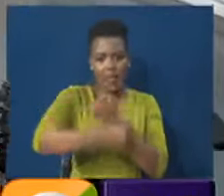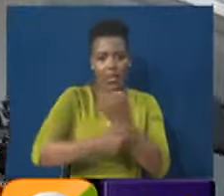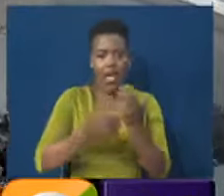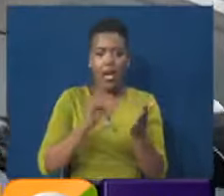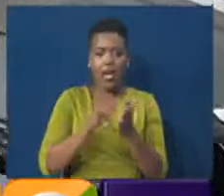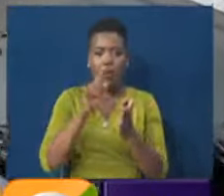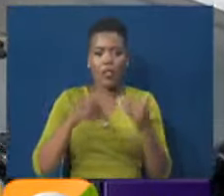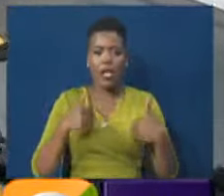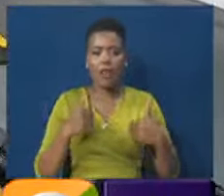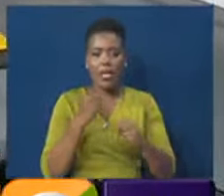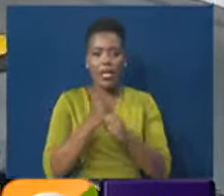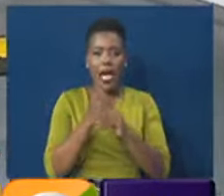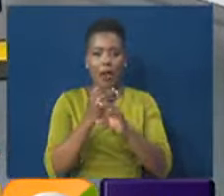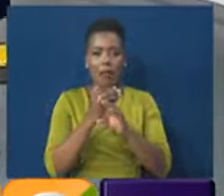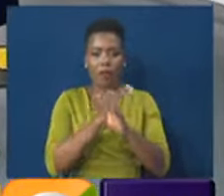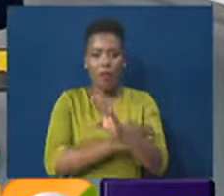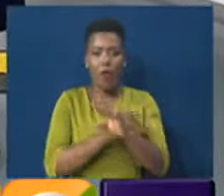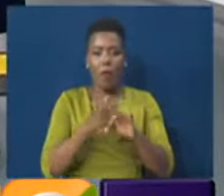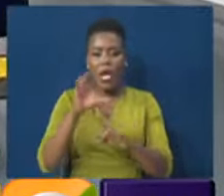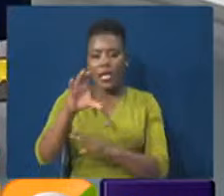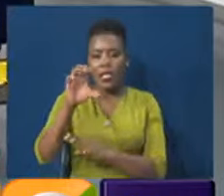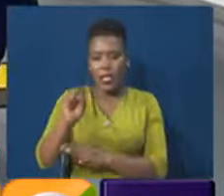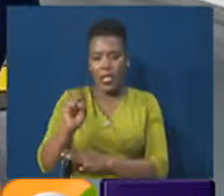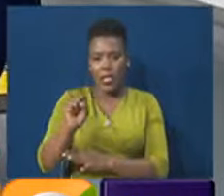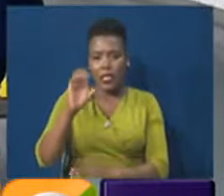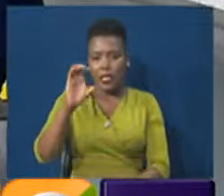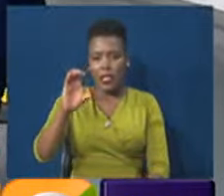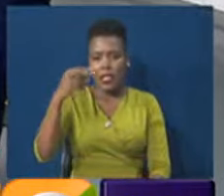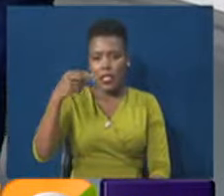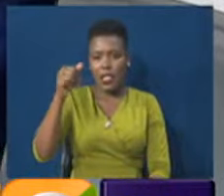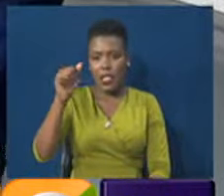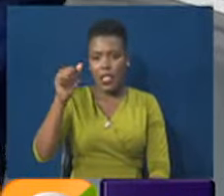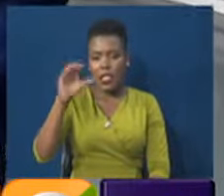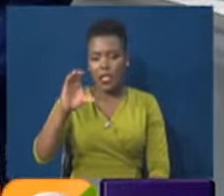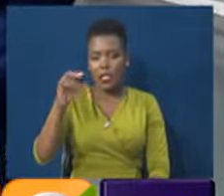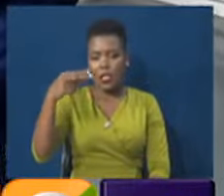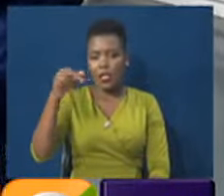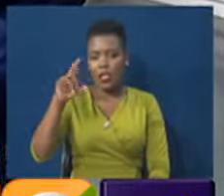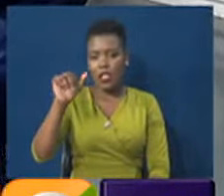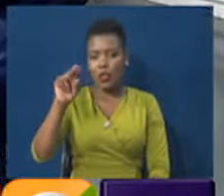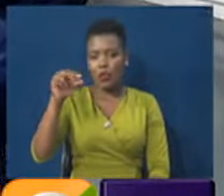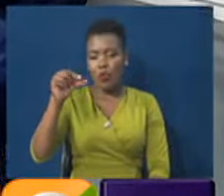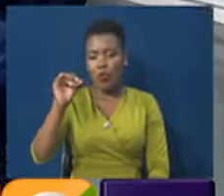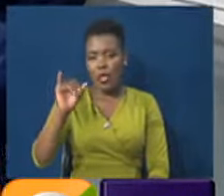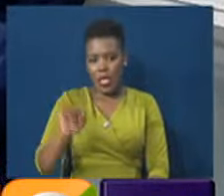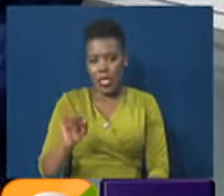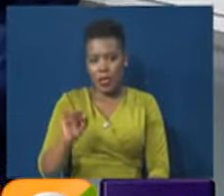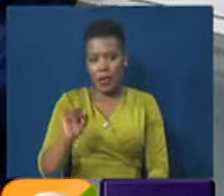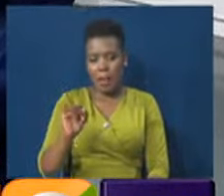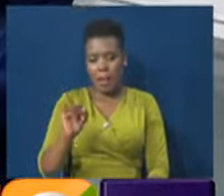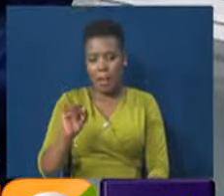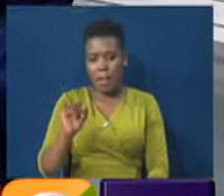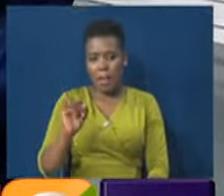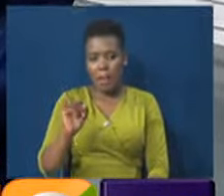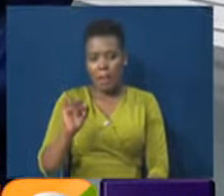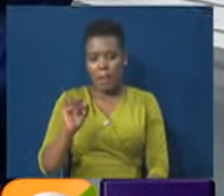been done before. But Waziri Chelugwe, talk to me about, because Waziri Nahumiche here says that